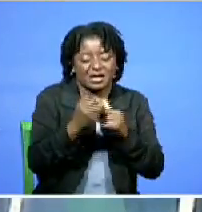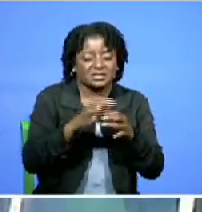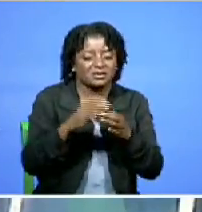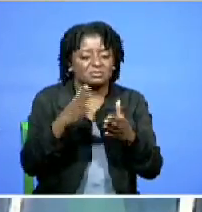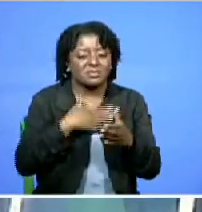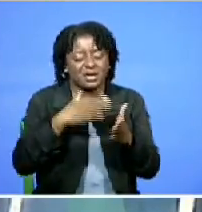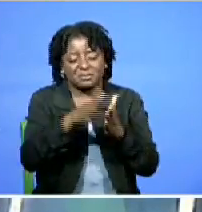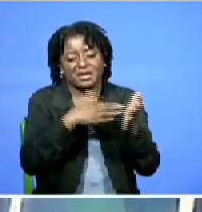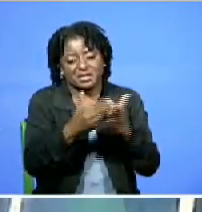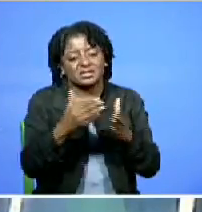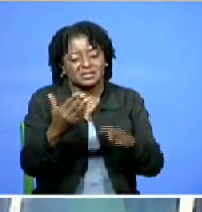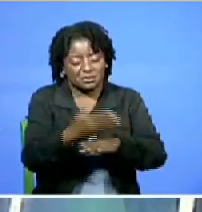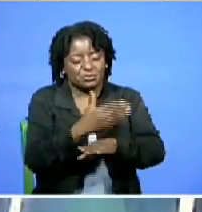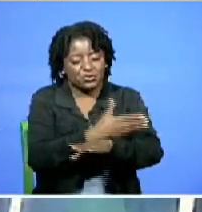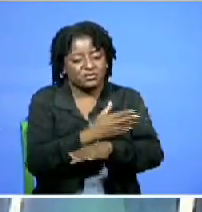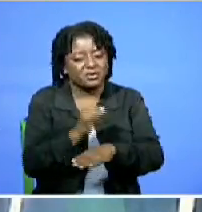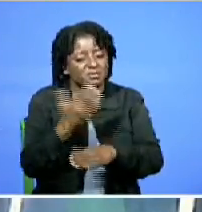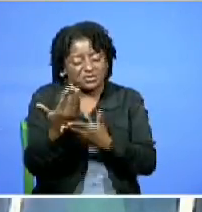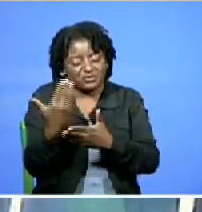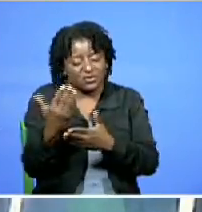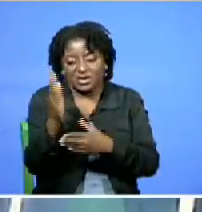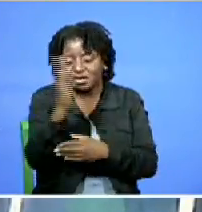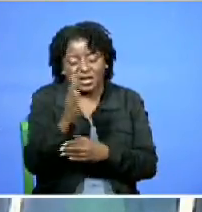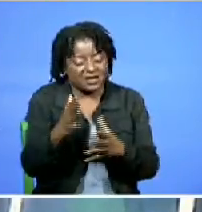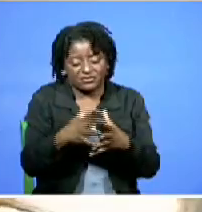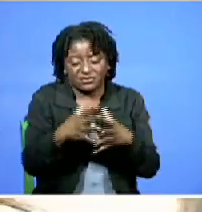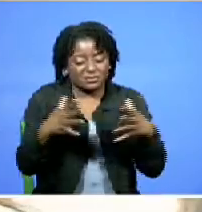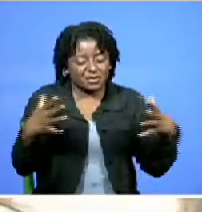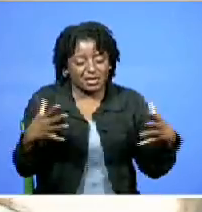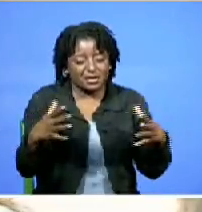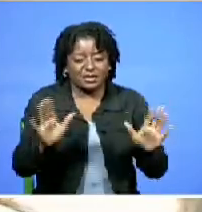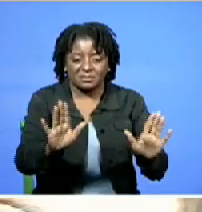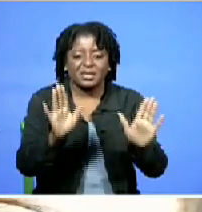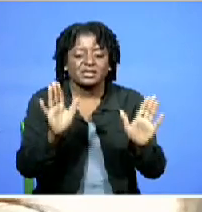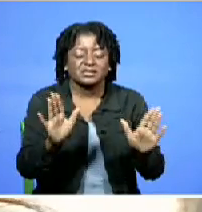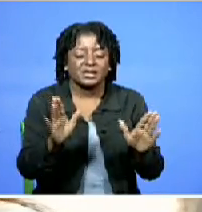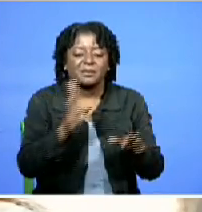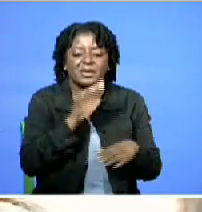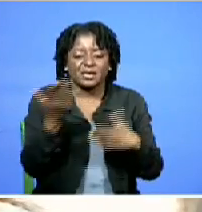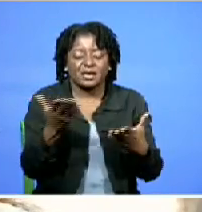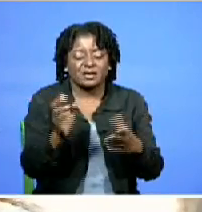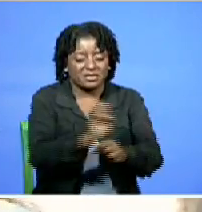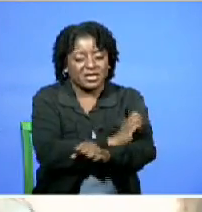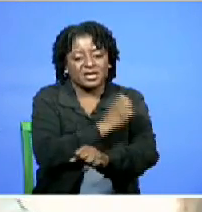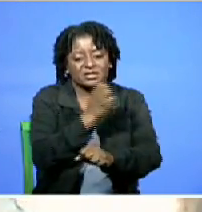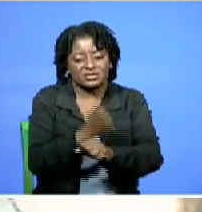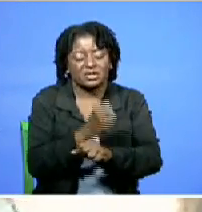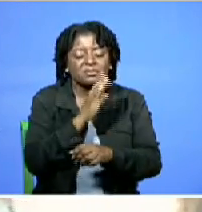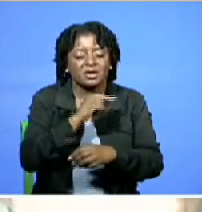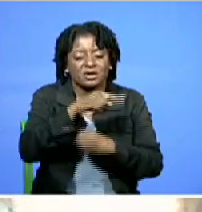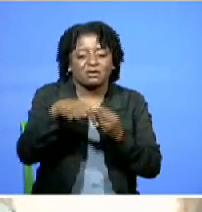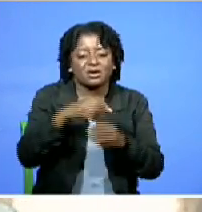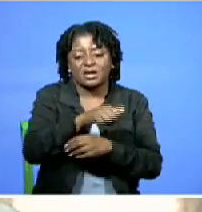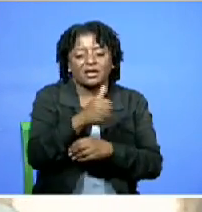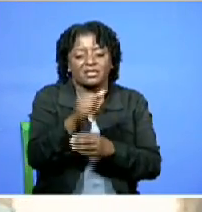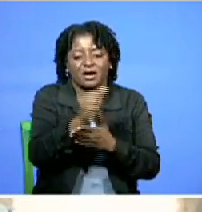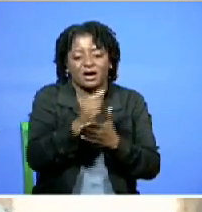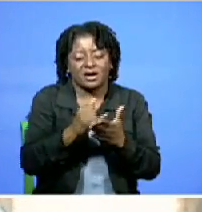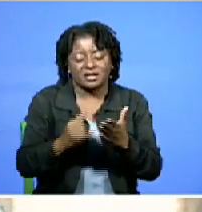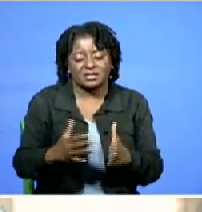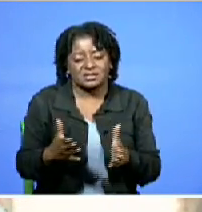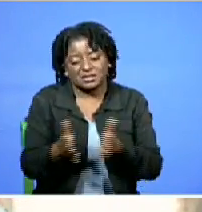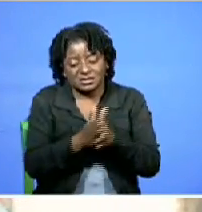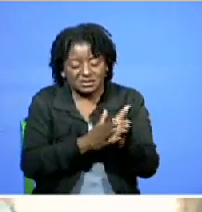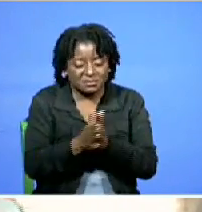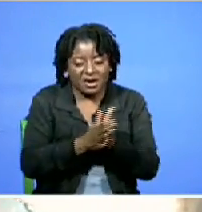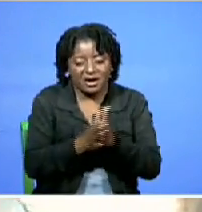could never paint this big before, so it's been amazing. Being here, it's the energy, it's being around other artists that's very